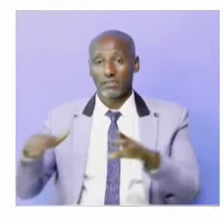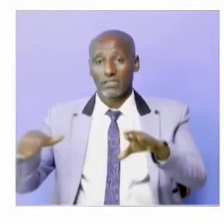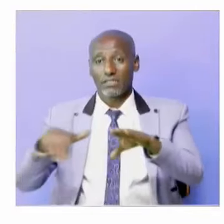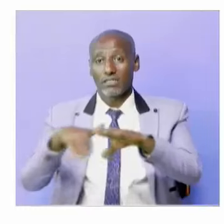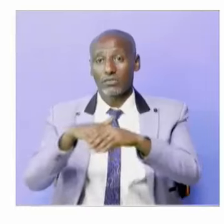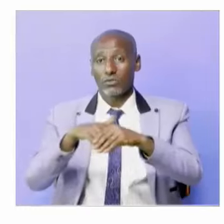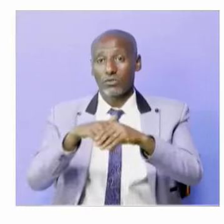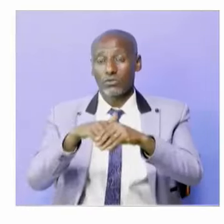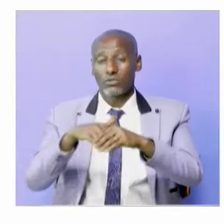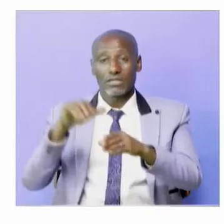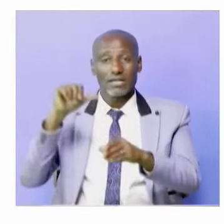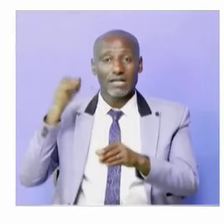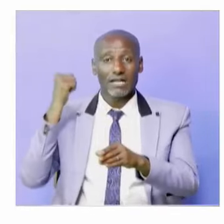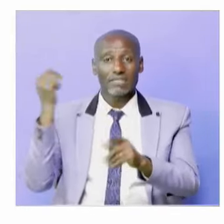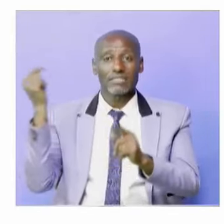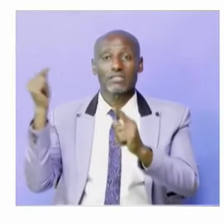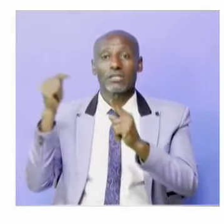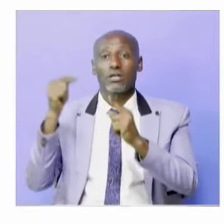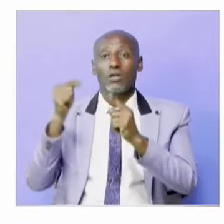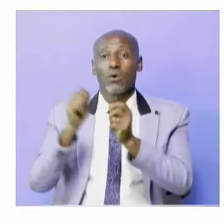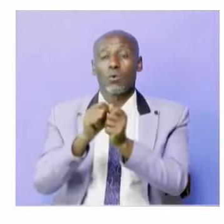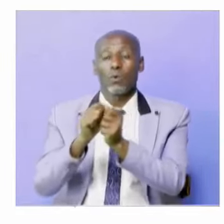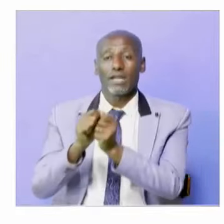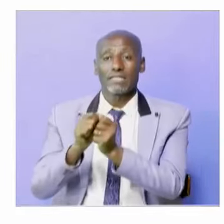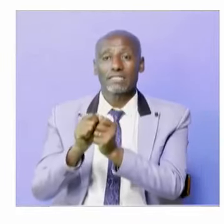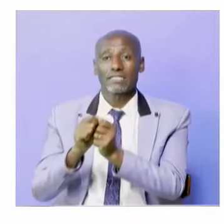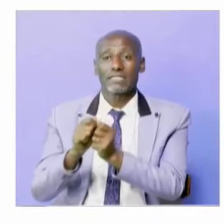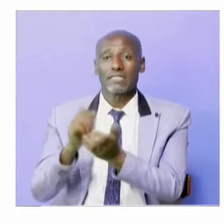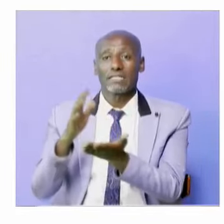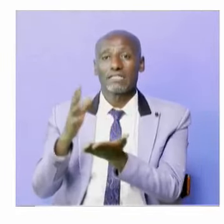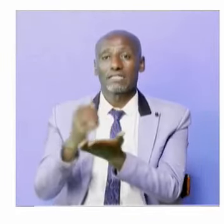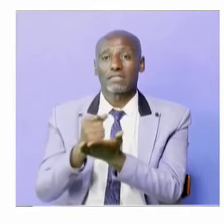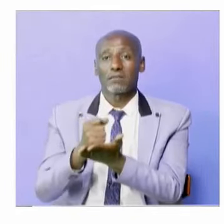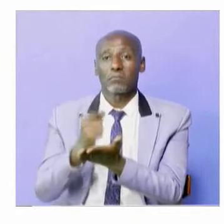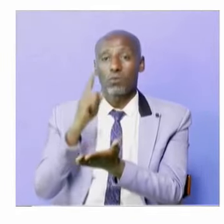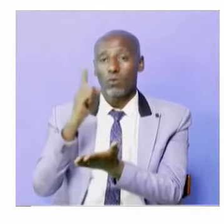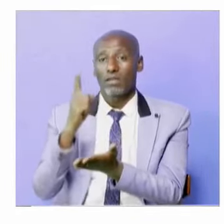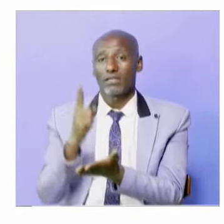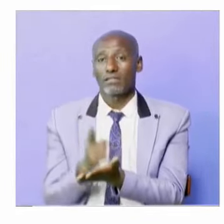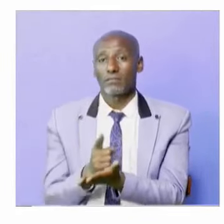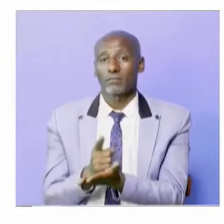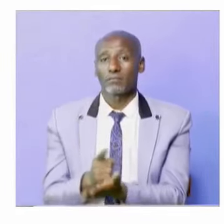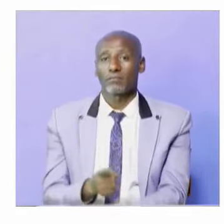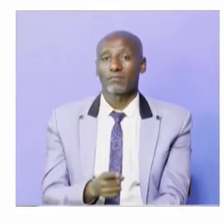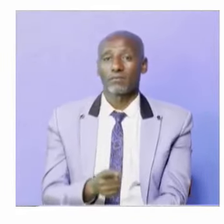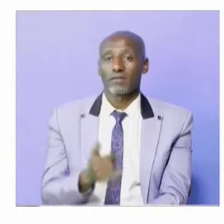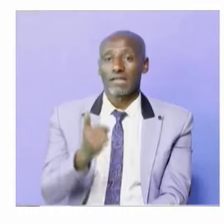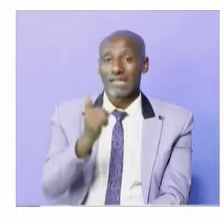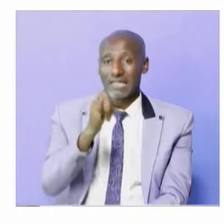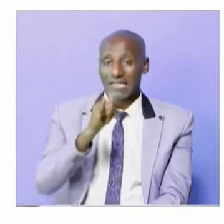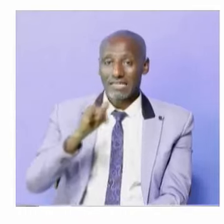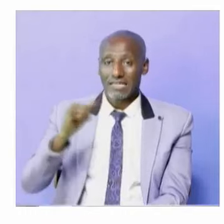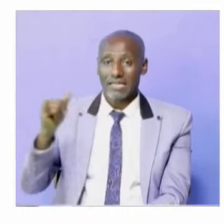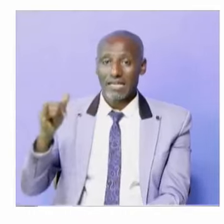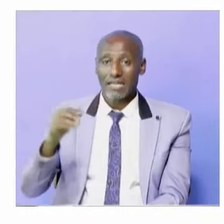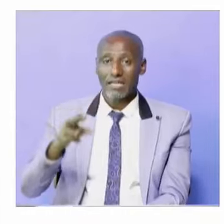ways, we can introduce others with someone else, okay? And also maybe you can say,